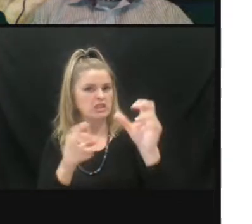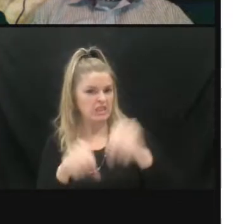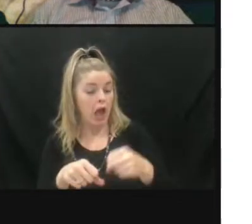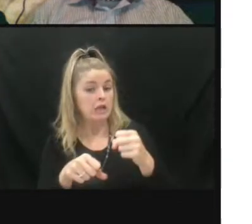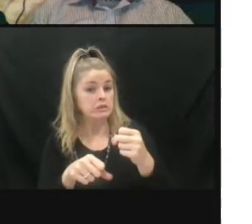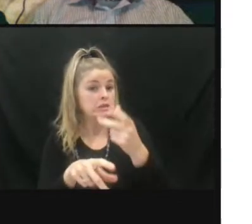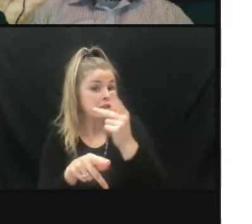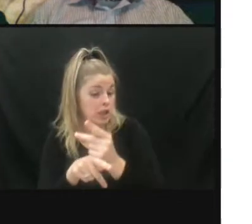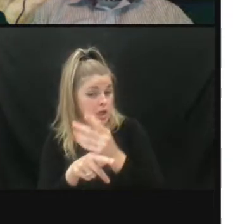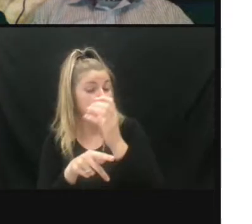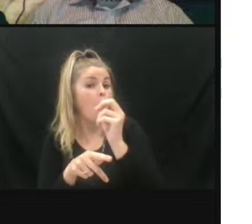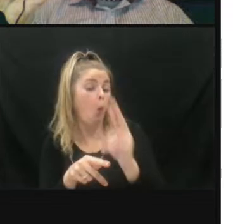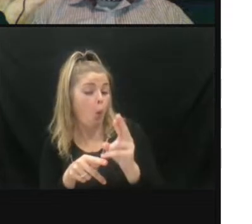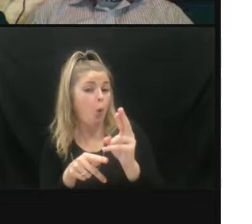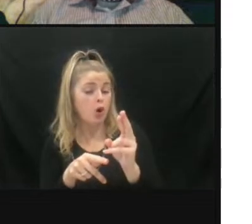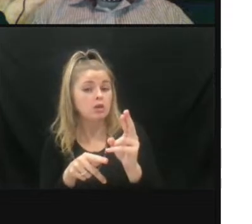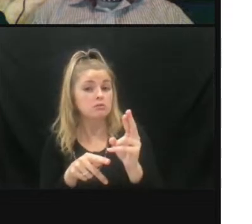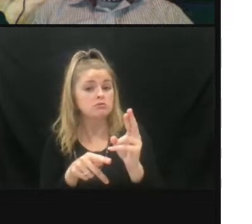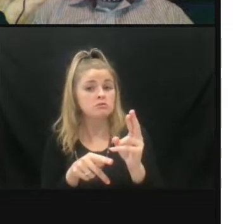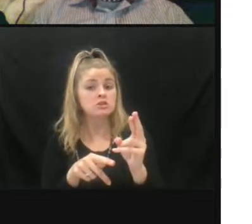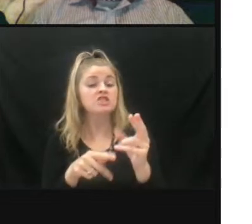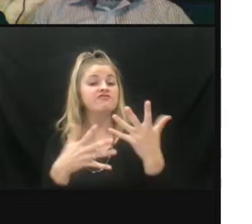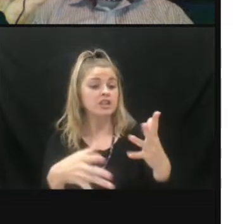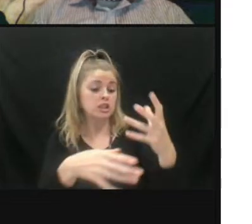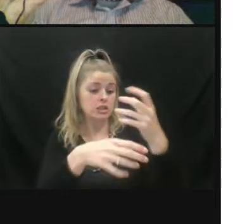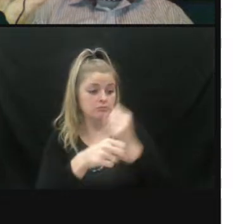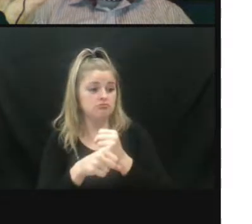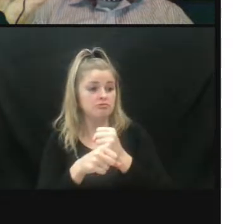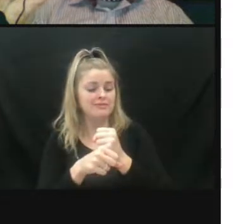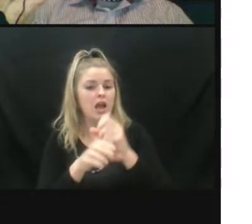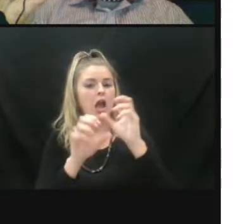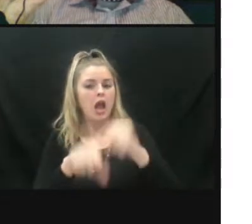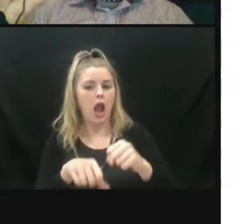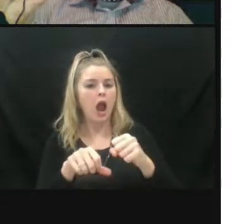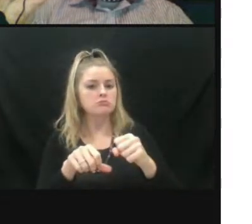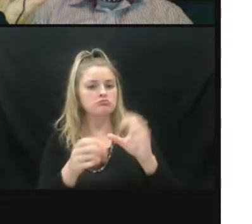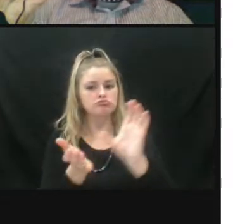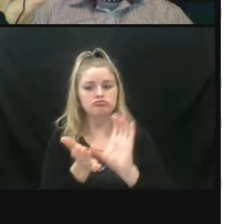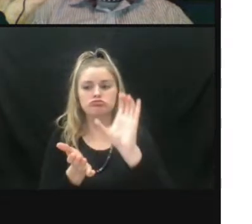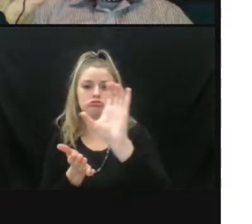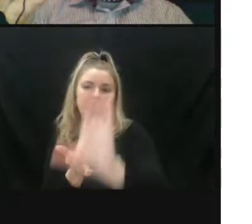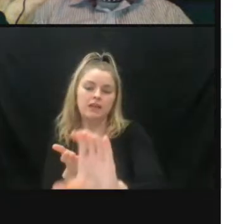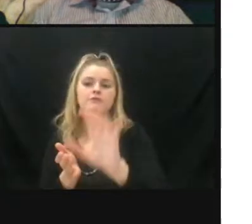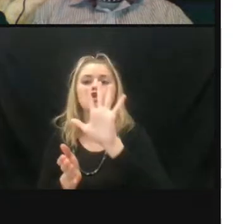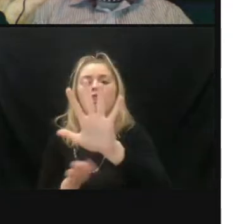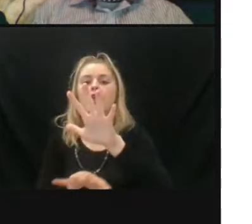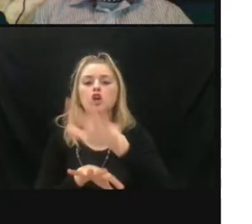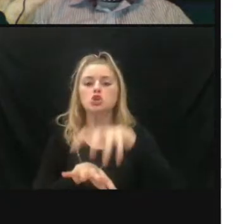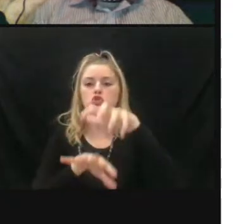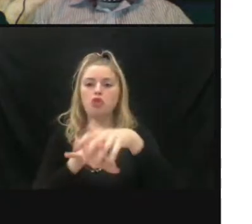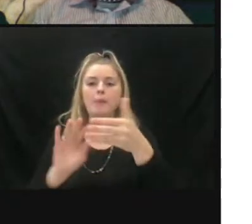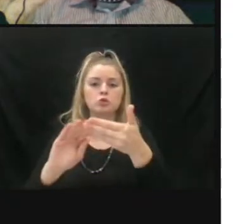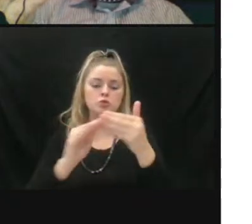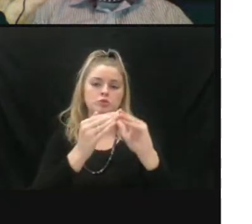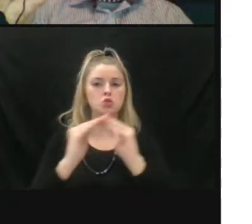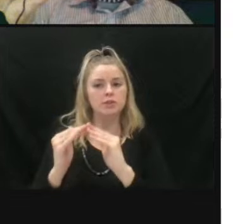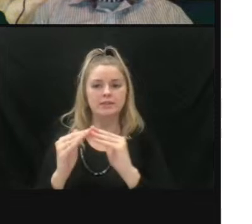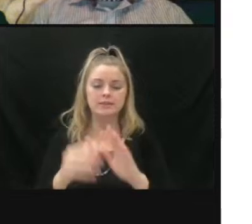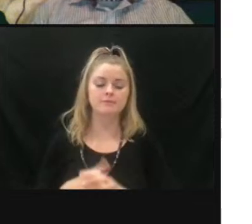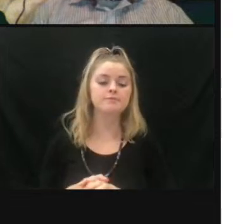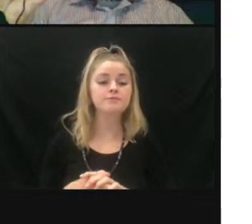their own needs, or, once personally acquired, donating it to their tribal communities, to their own tribal